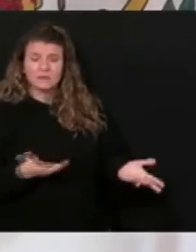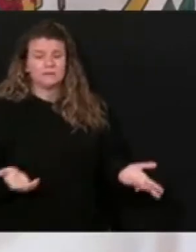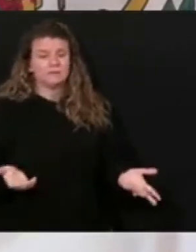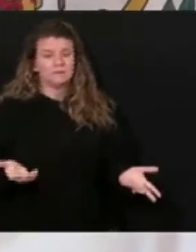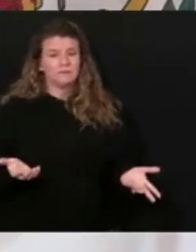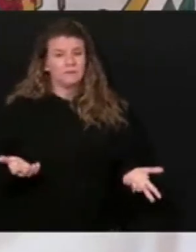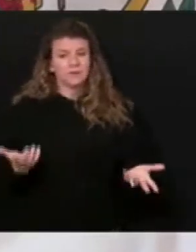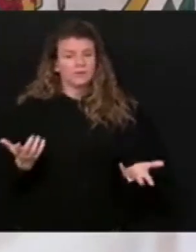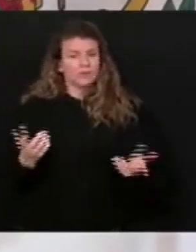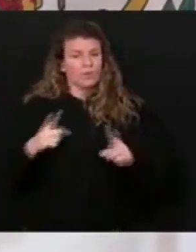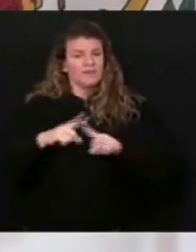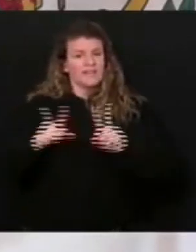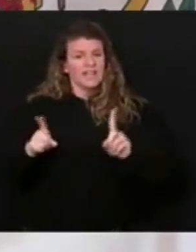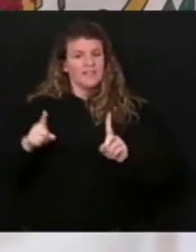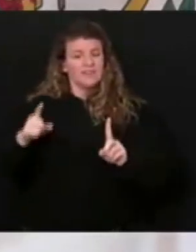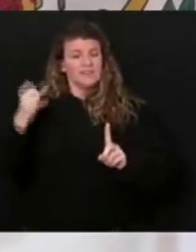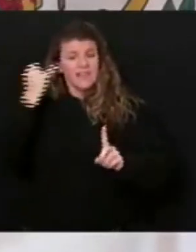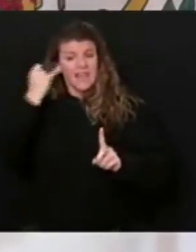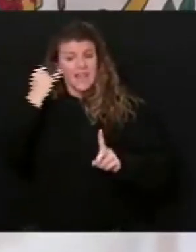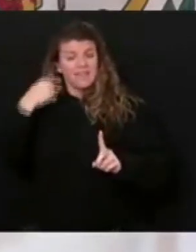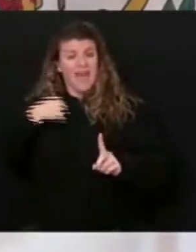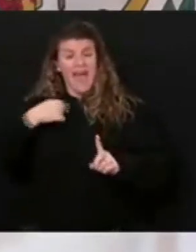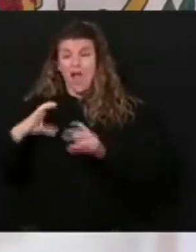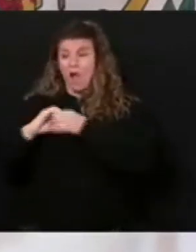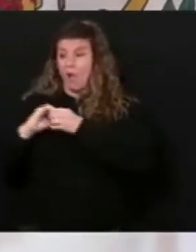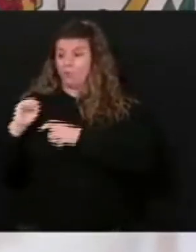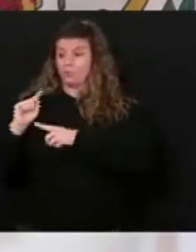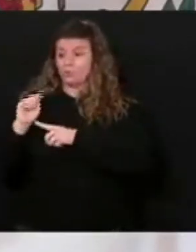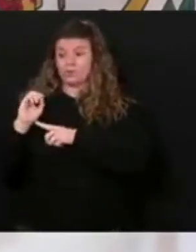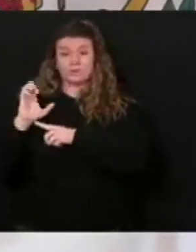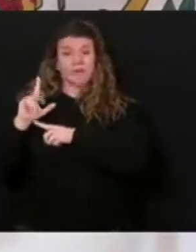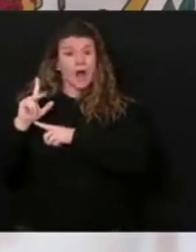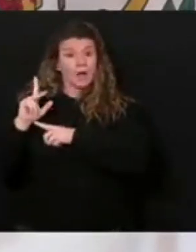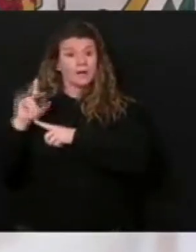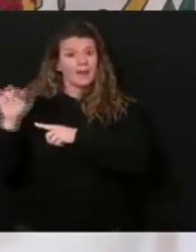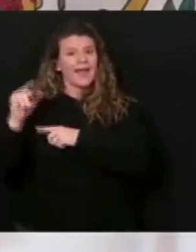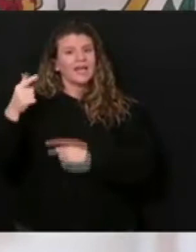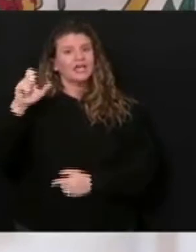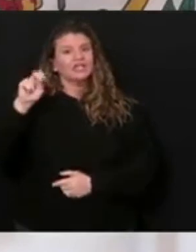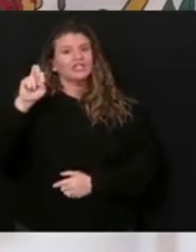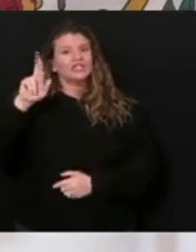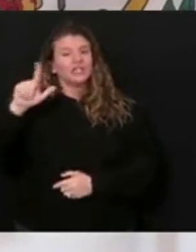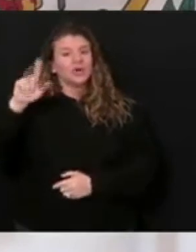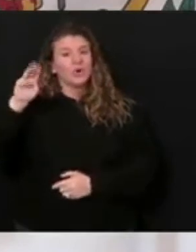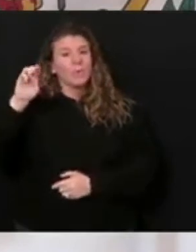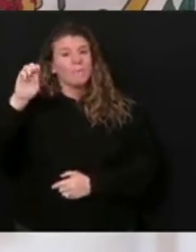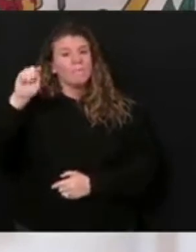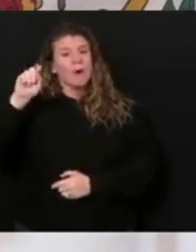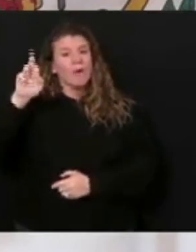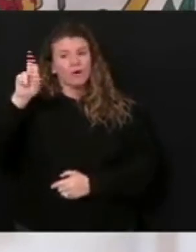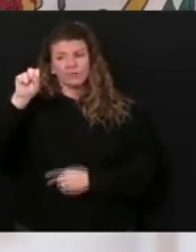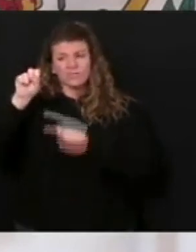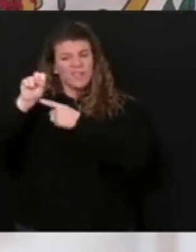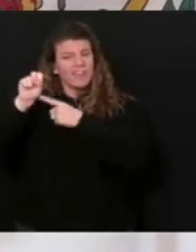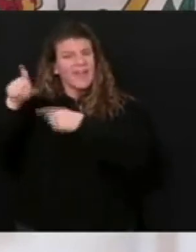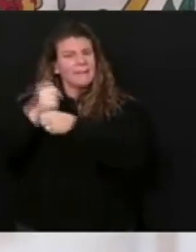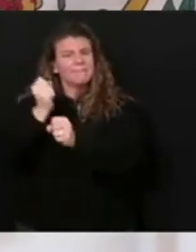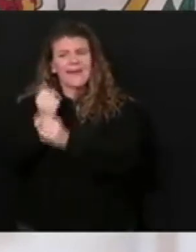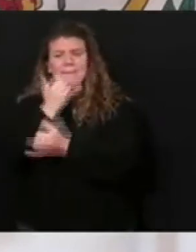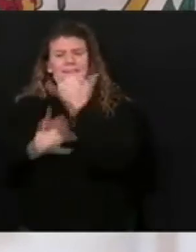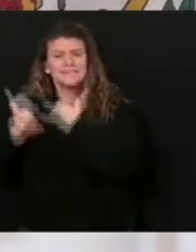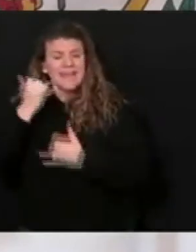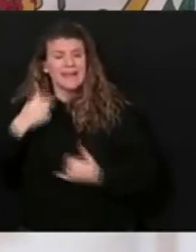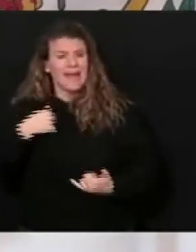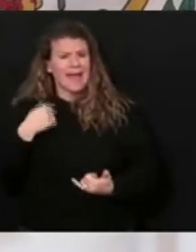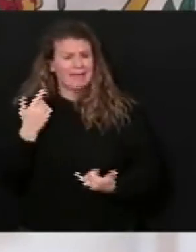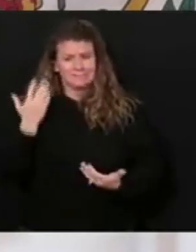me owning some stock in General Motors and General Motors doing something wrong, and then I'm supposed to know about it? Well, I didn't know about